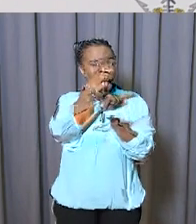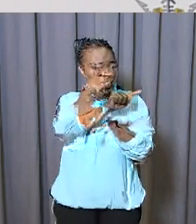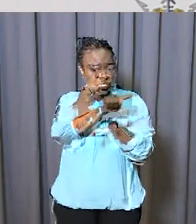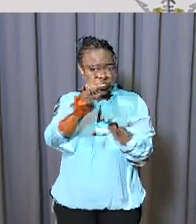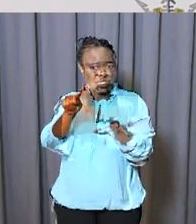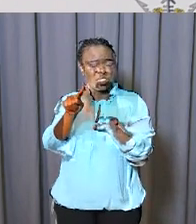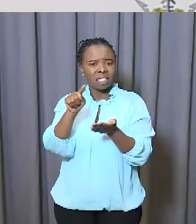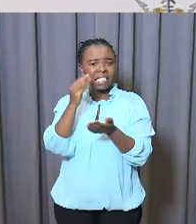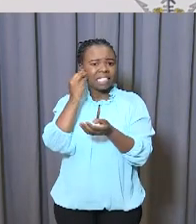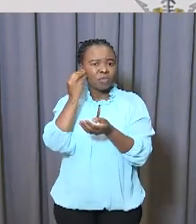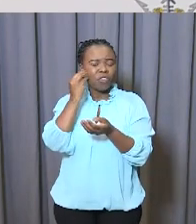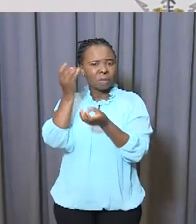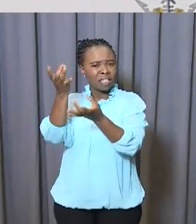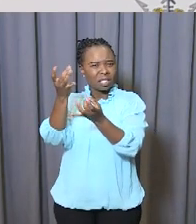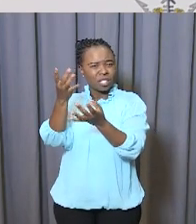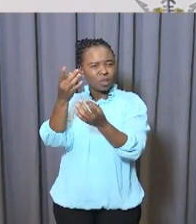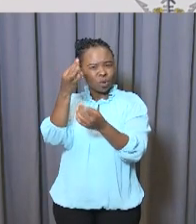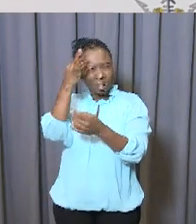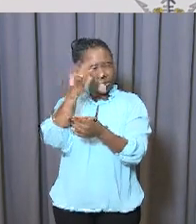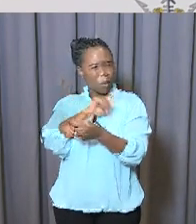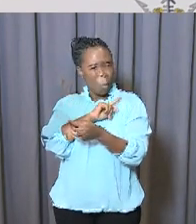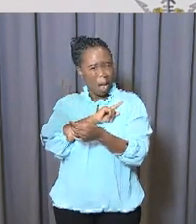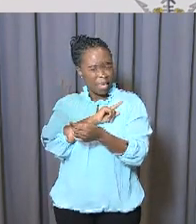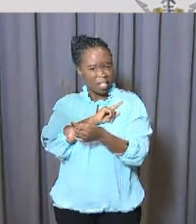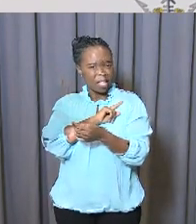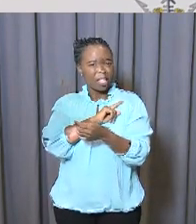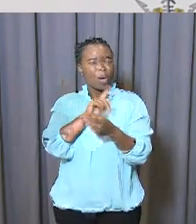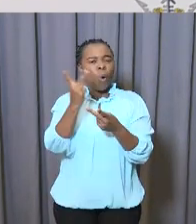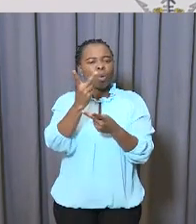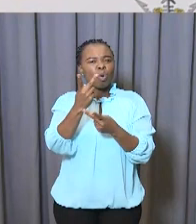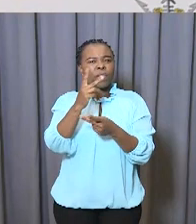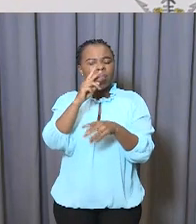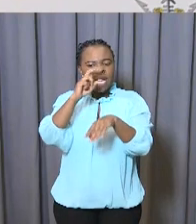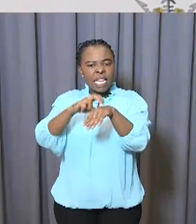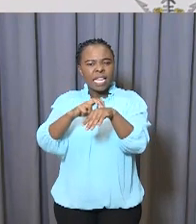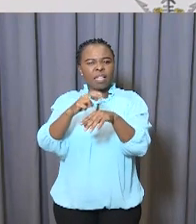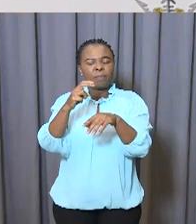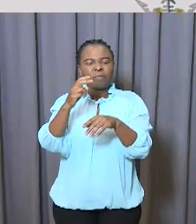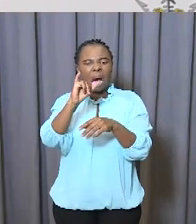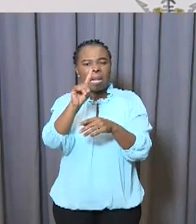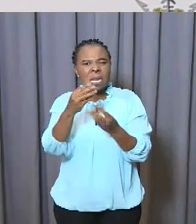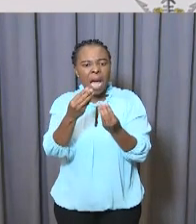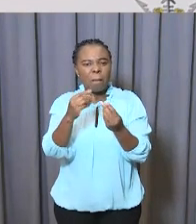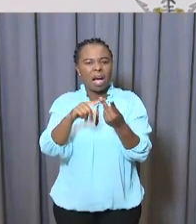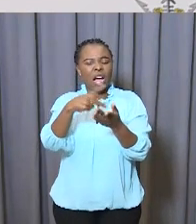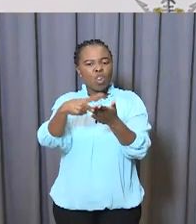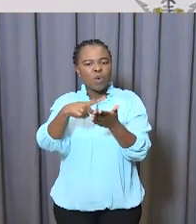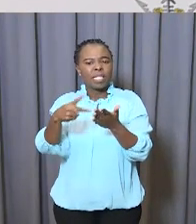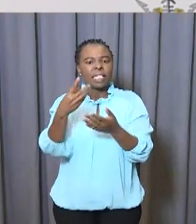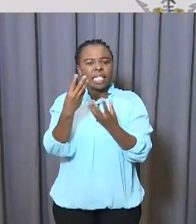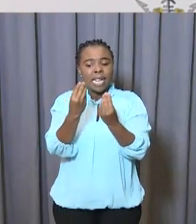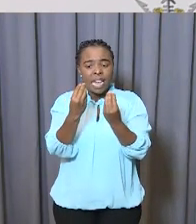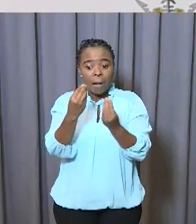Social Development? They are even required to provide ID numbers, addresses, and contact numbers of